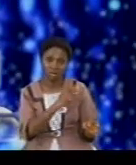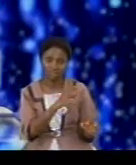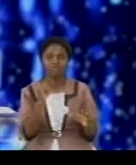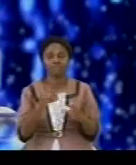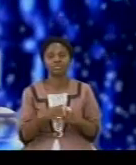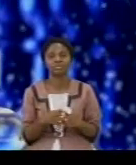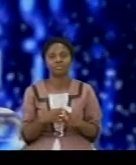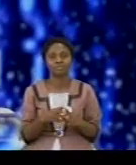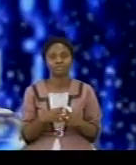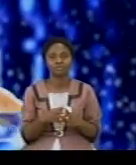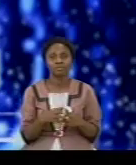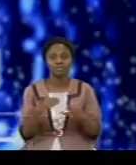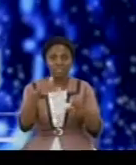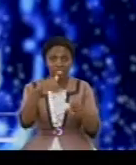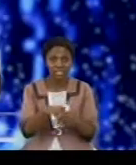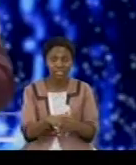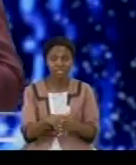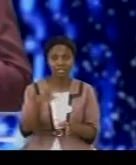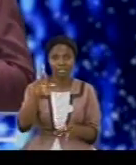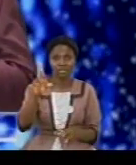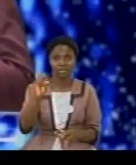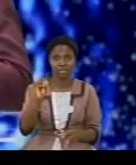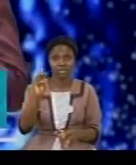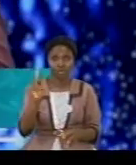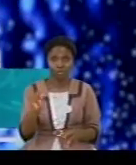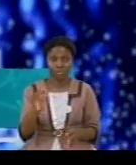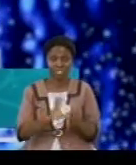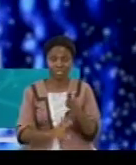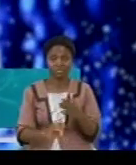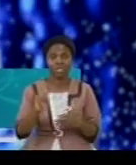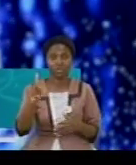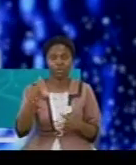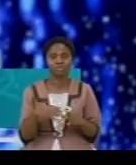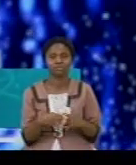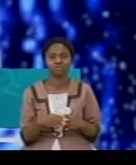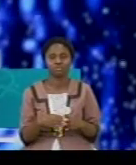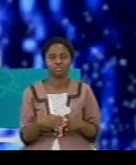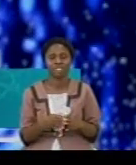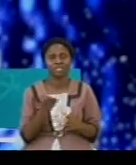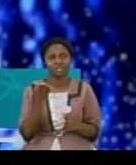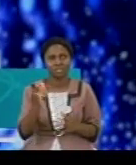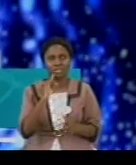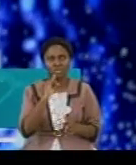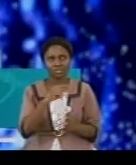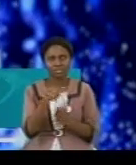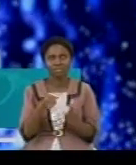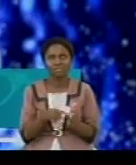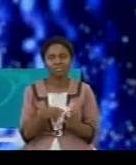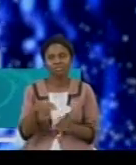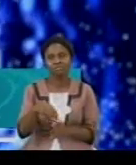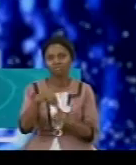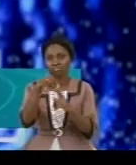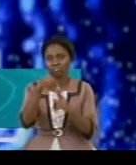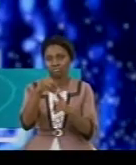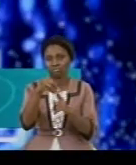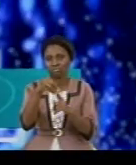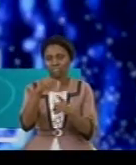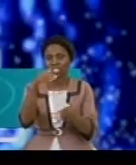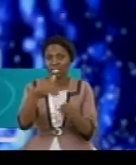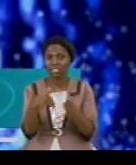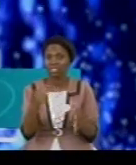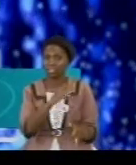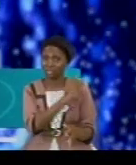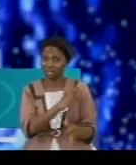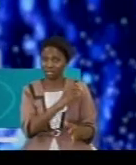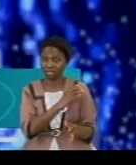In Romans chapter 1, there is this peculiarity in the characteristics of those who are not